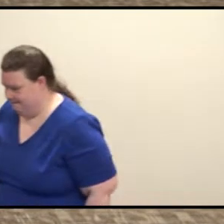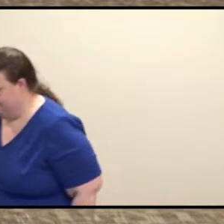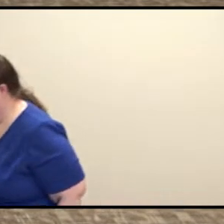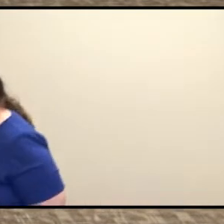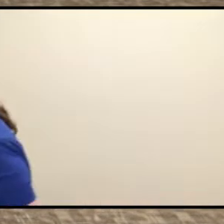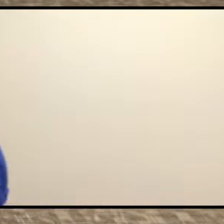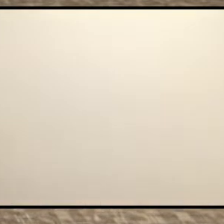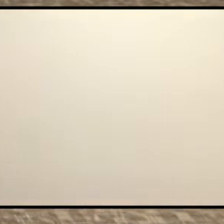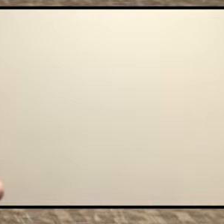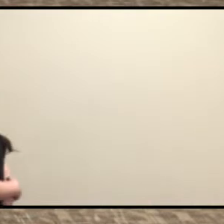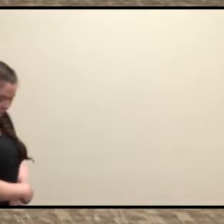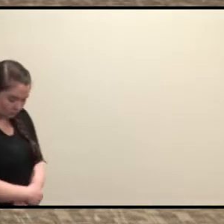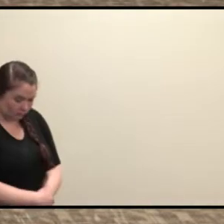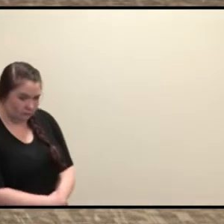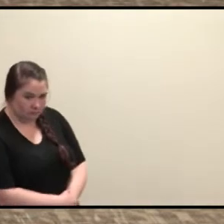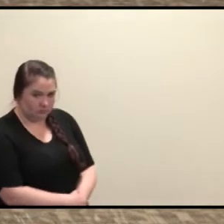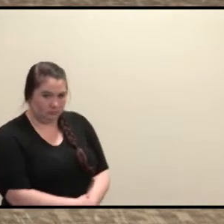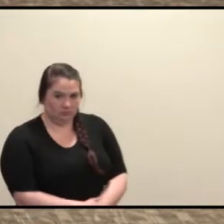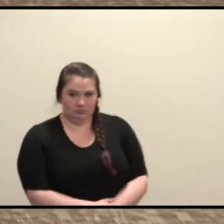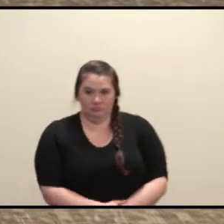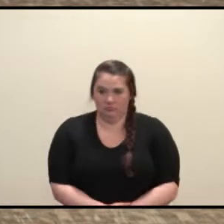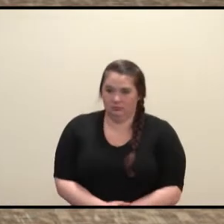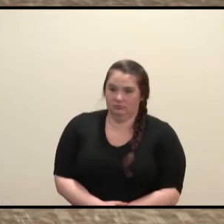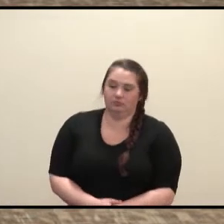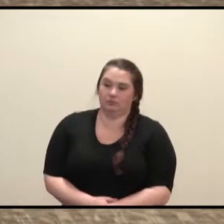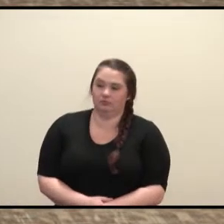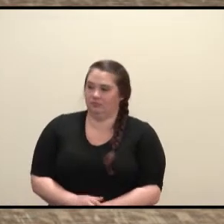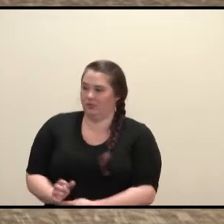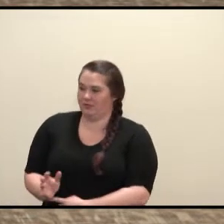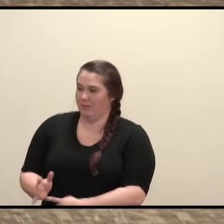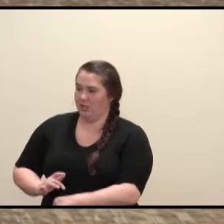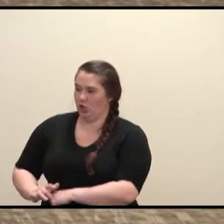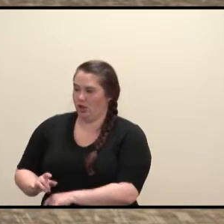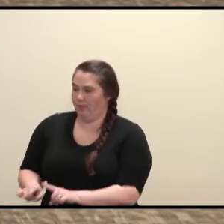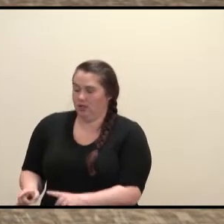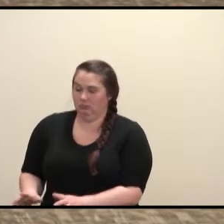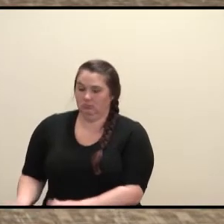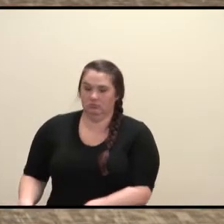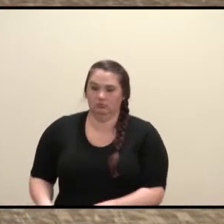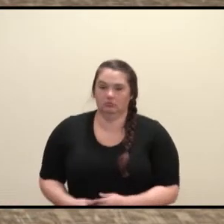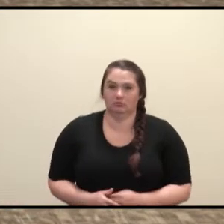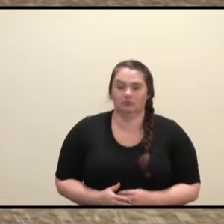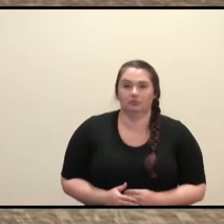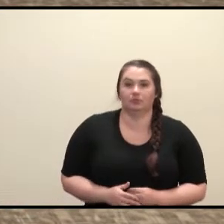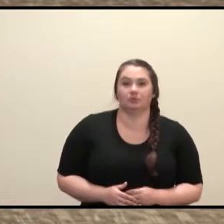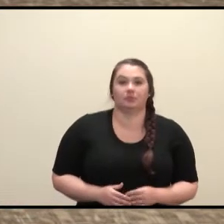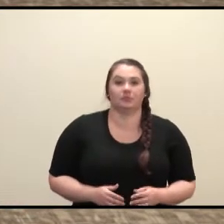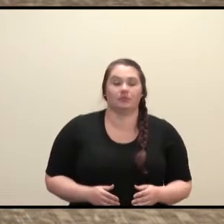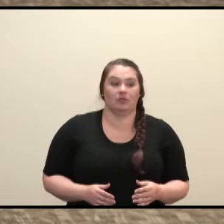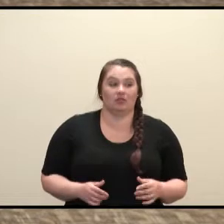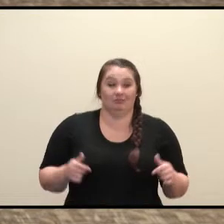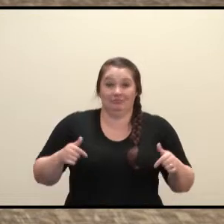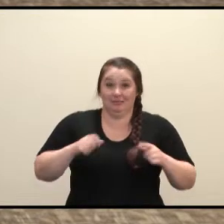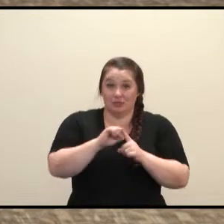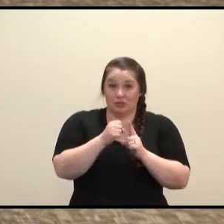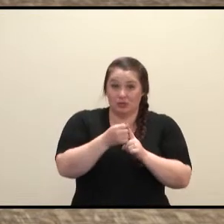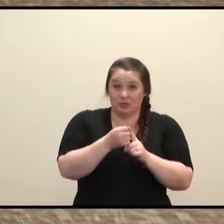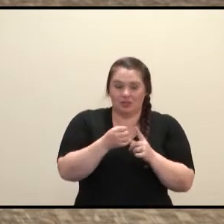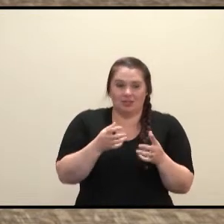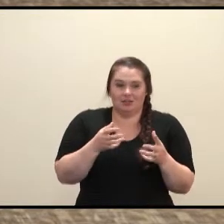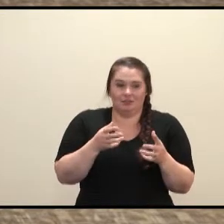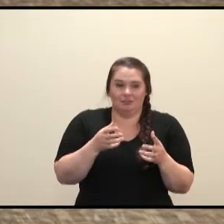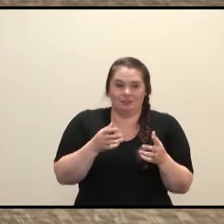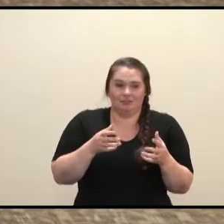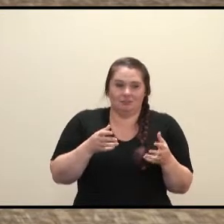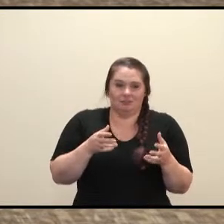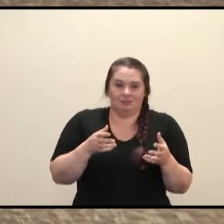Any other questions, comments? Just one more. So in this, the issue that we're facing right now is based on enrollments and not